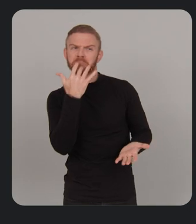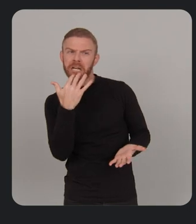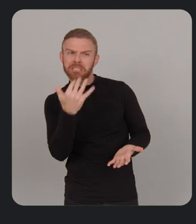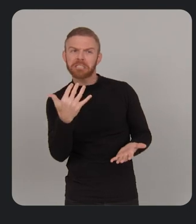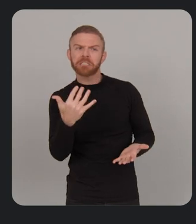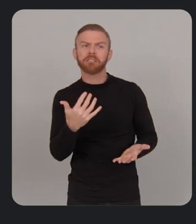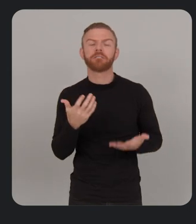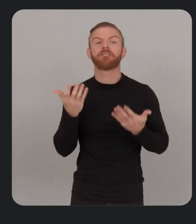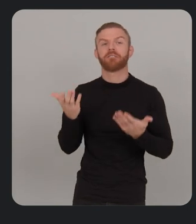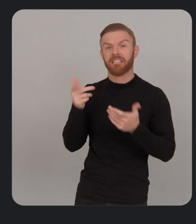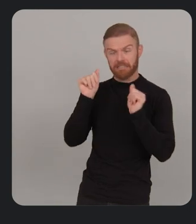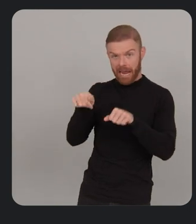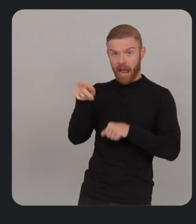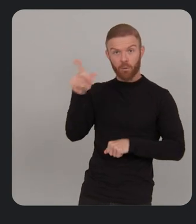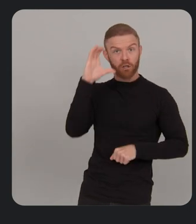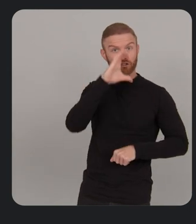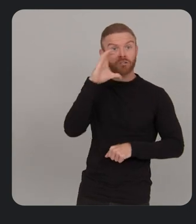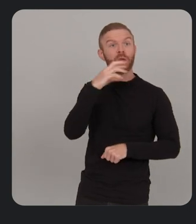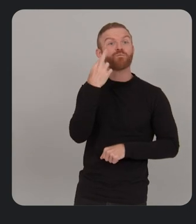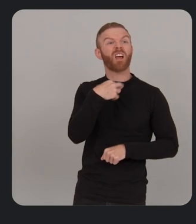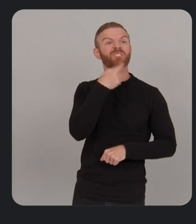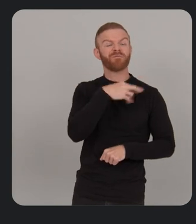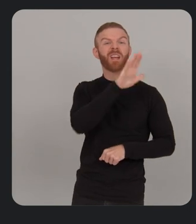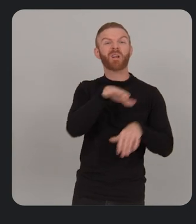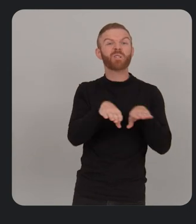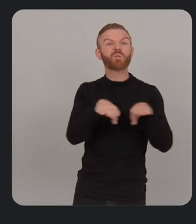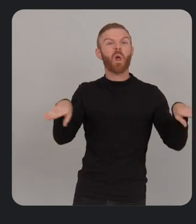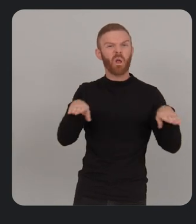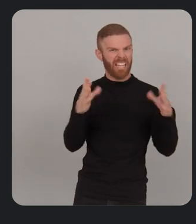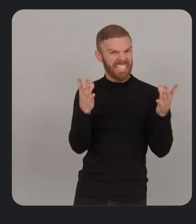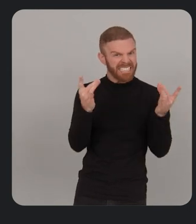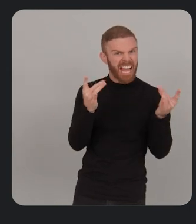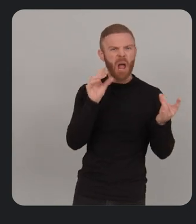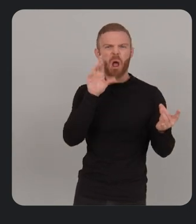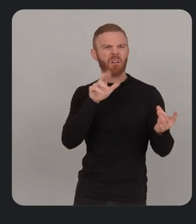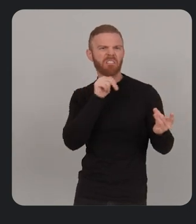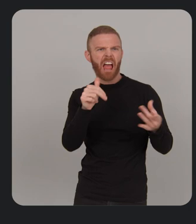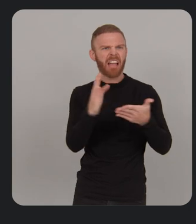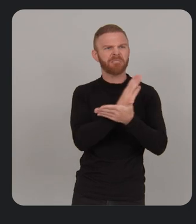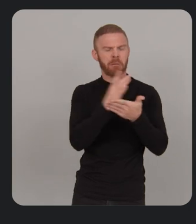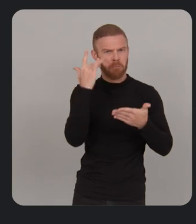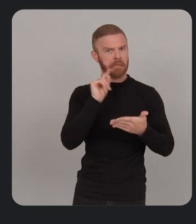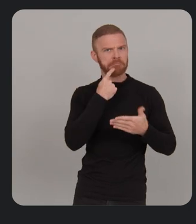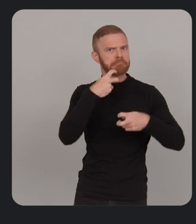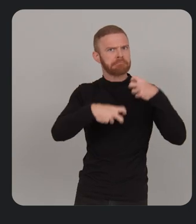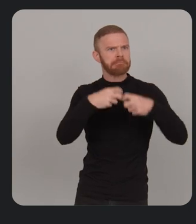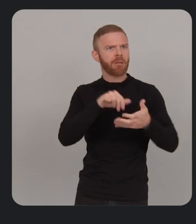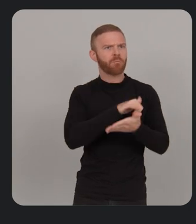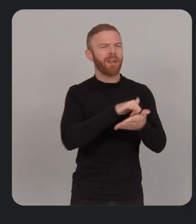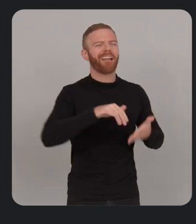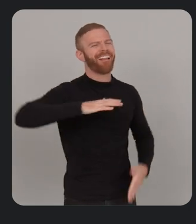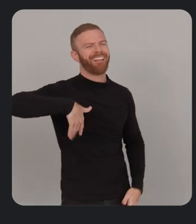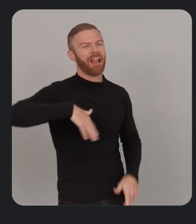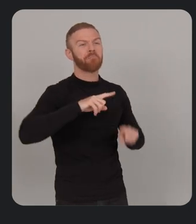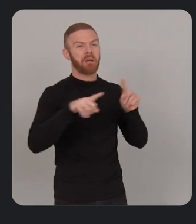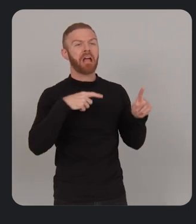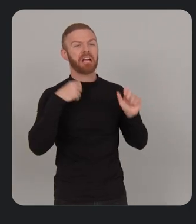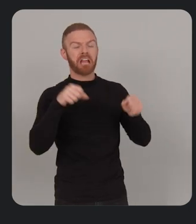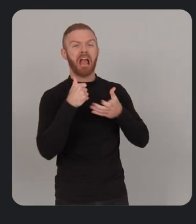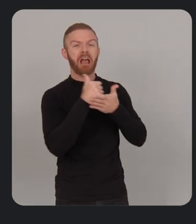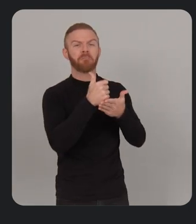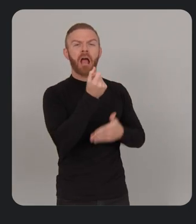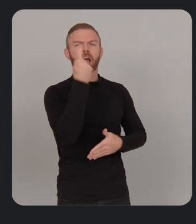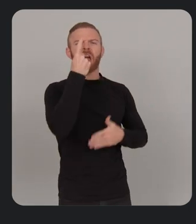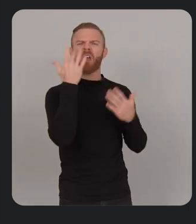like spicy. Well, can you search restaurants by how sticky the floors are? Because it's a real problem in New York. Not yet. But what we do try to do is